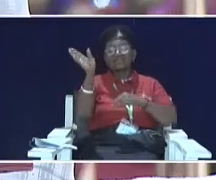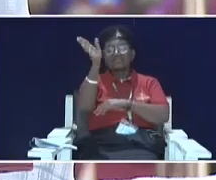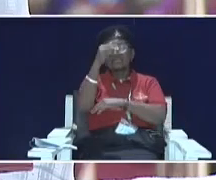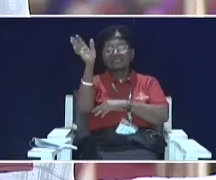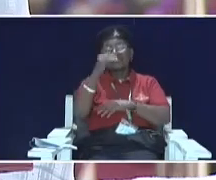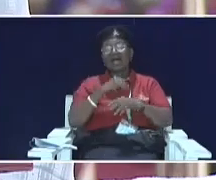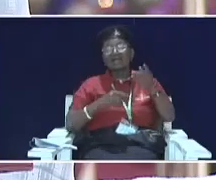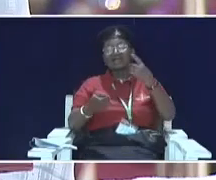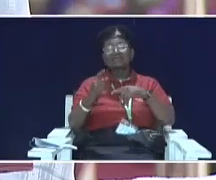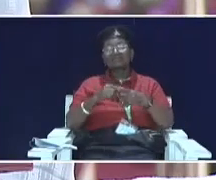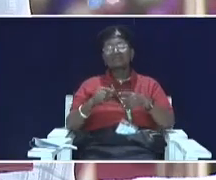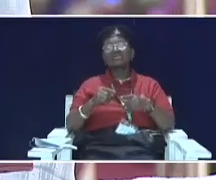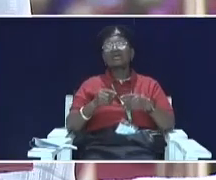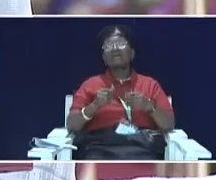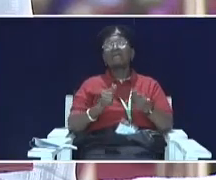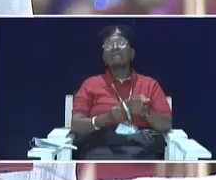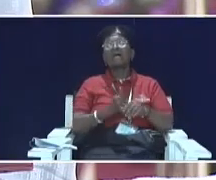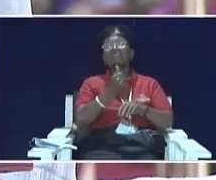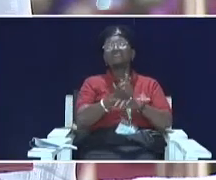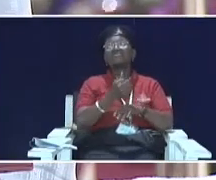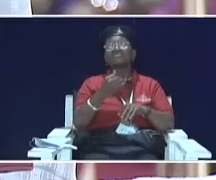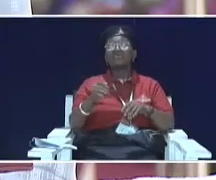God, even to Horeb.